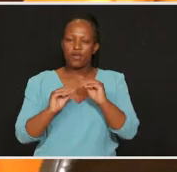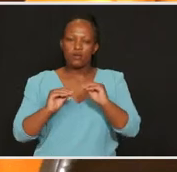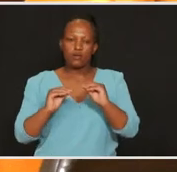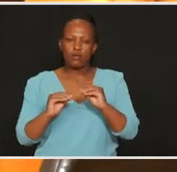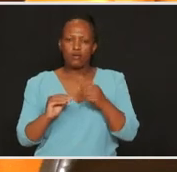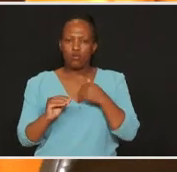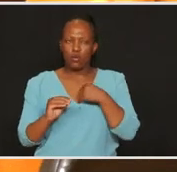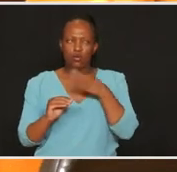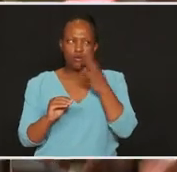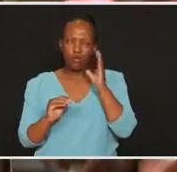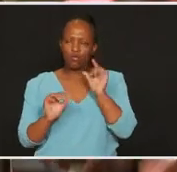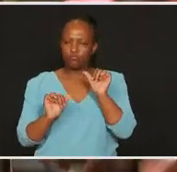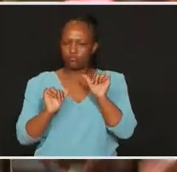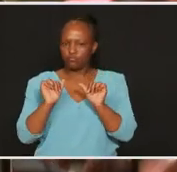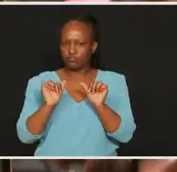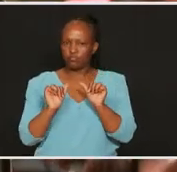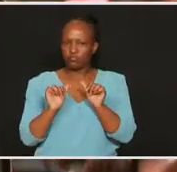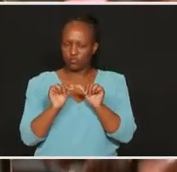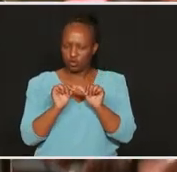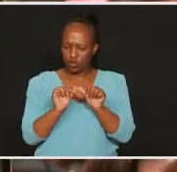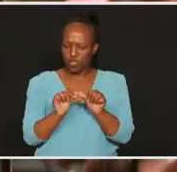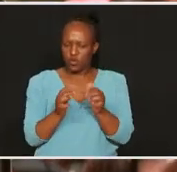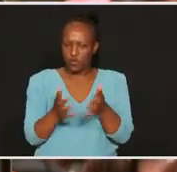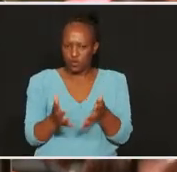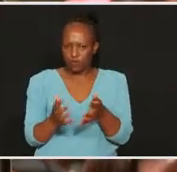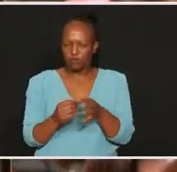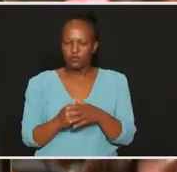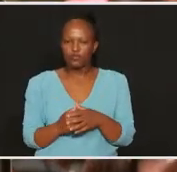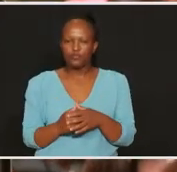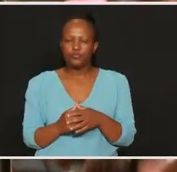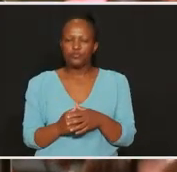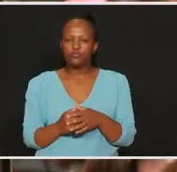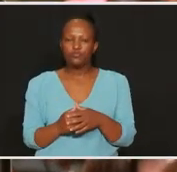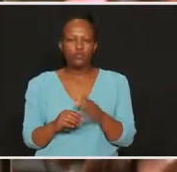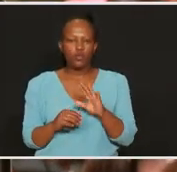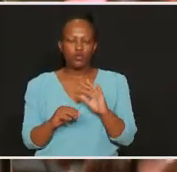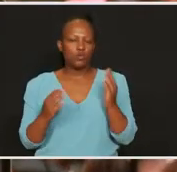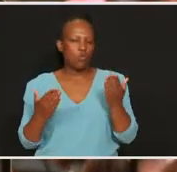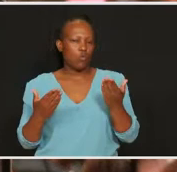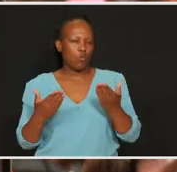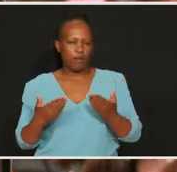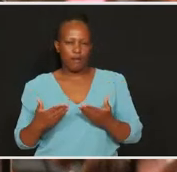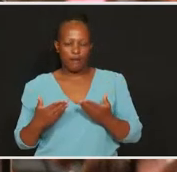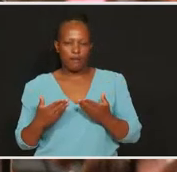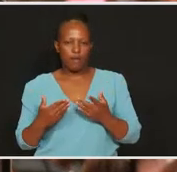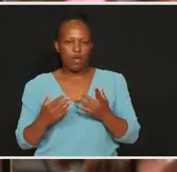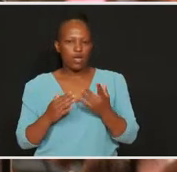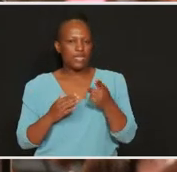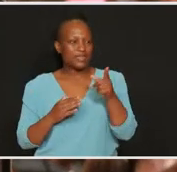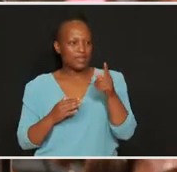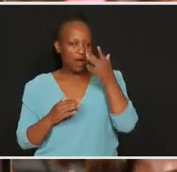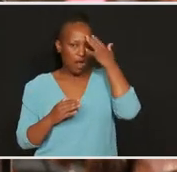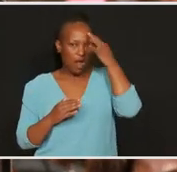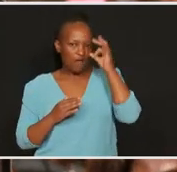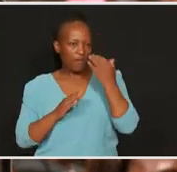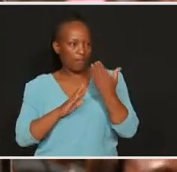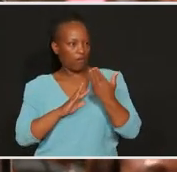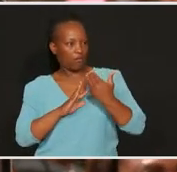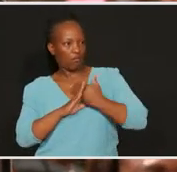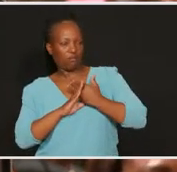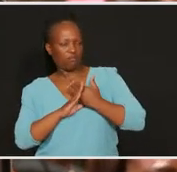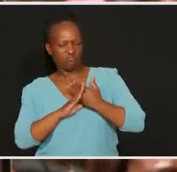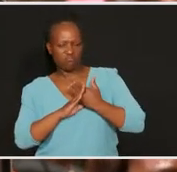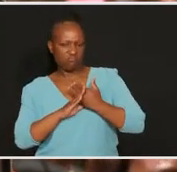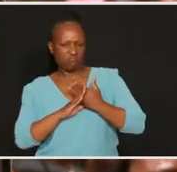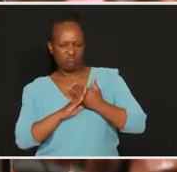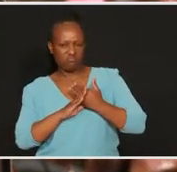assessment and Superior biblical standard this would be an unwelcomed intrusion of government into my privacy and over my Christian